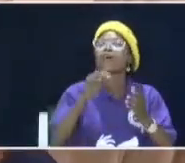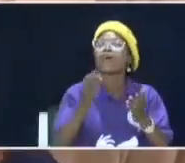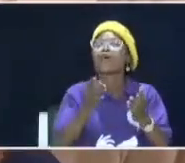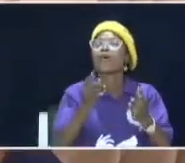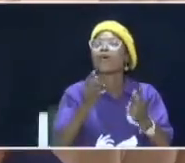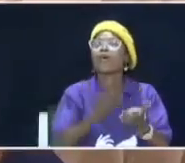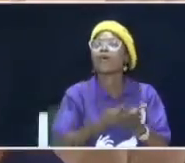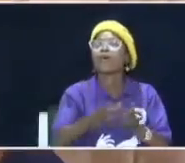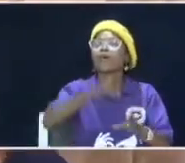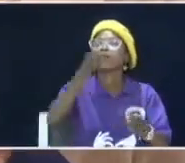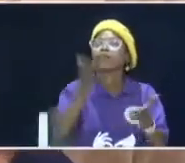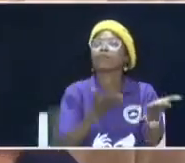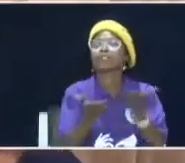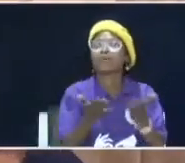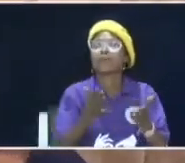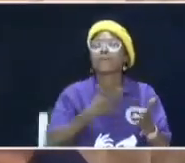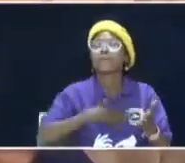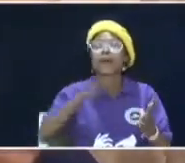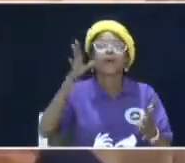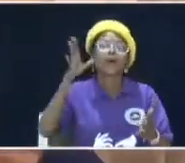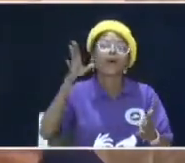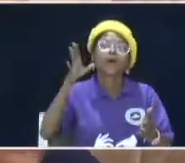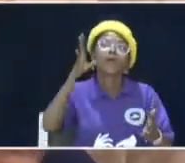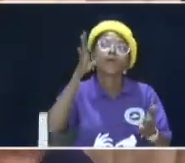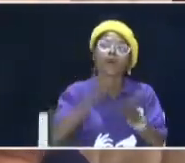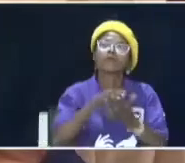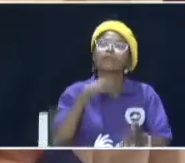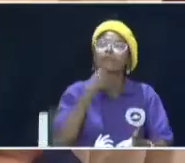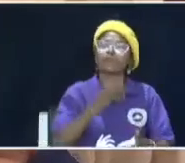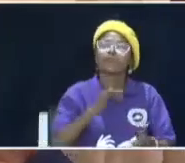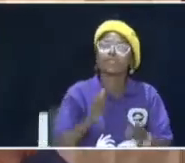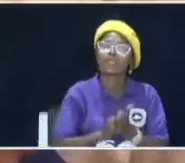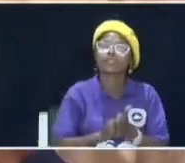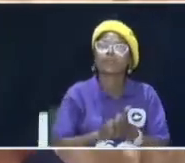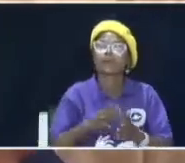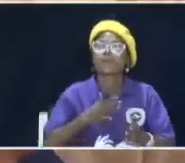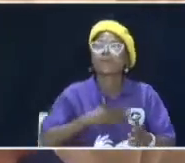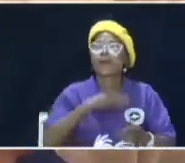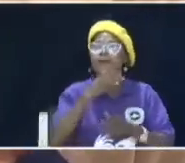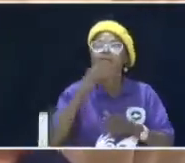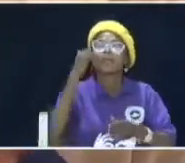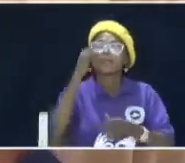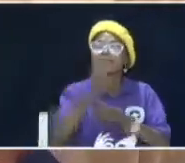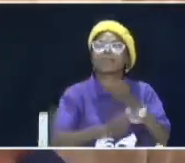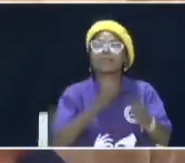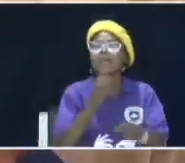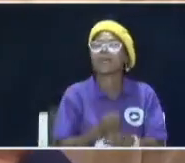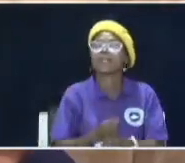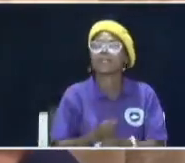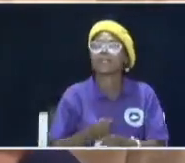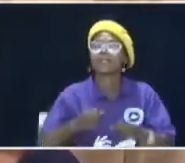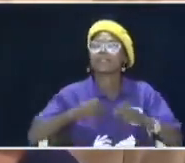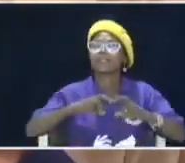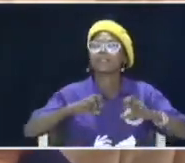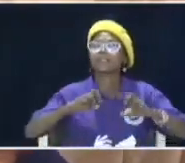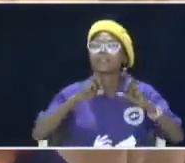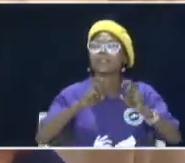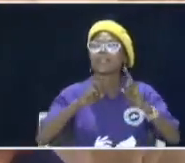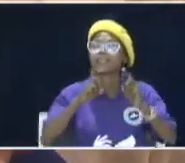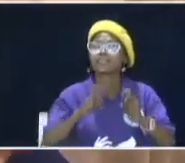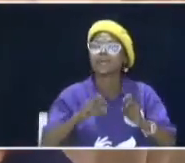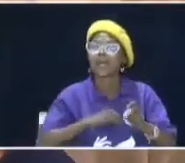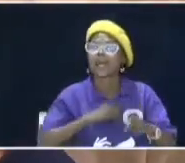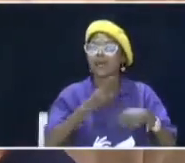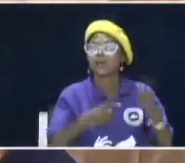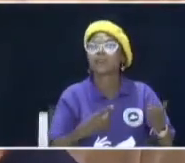I was in Delta, my wife told me that I could do my annual medical test there. And I went to Lilly Hospital